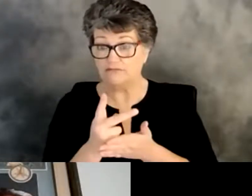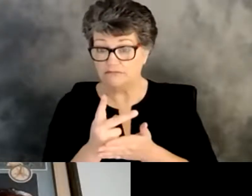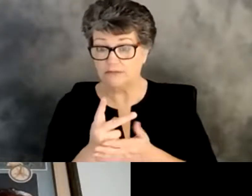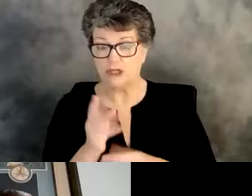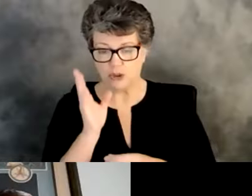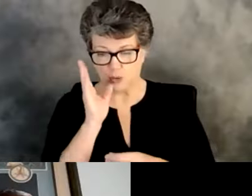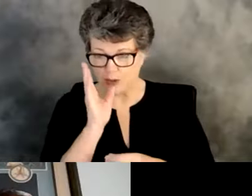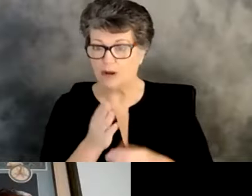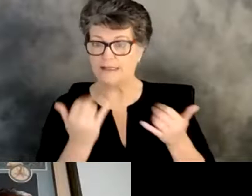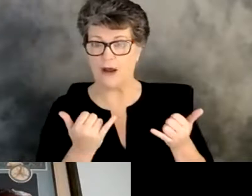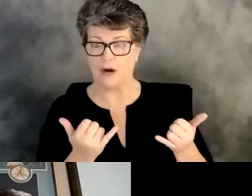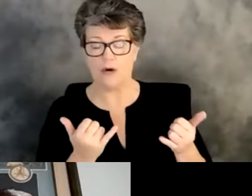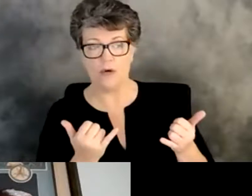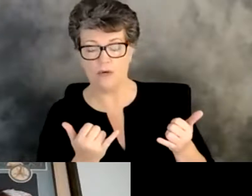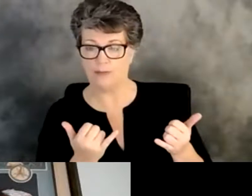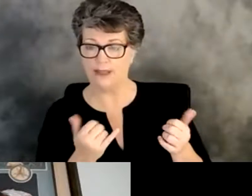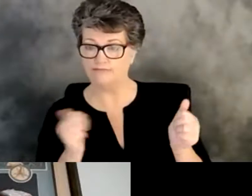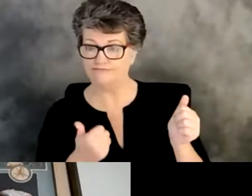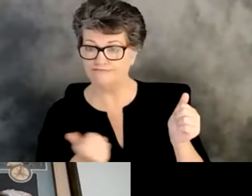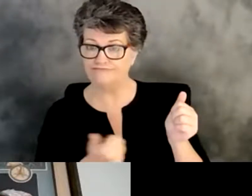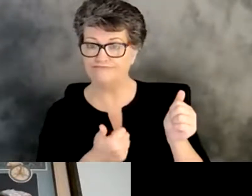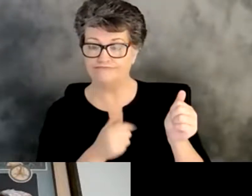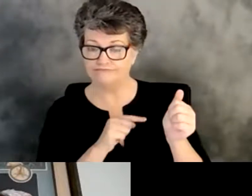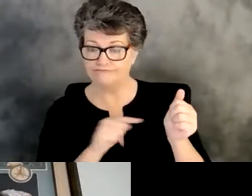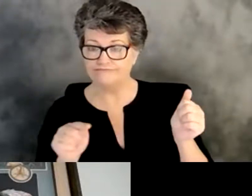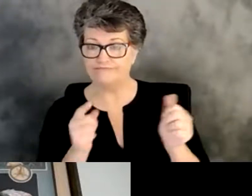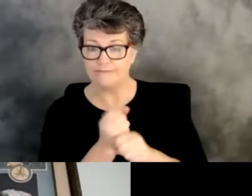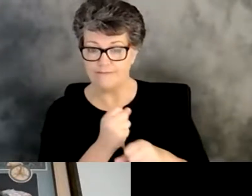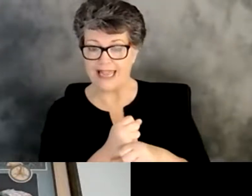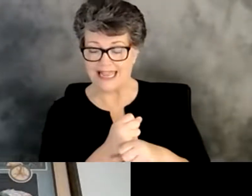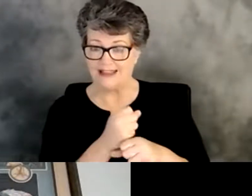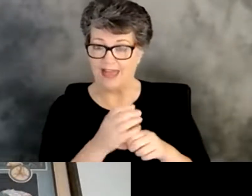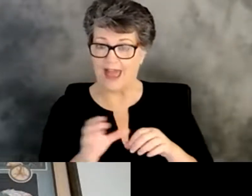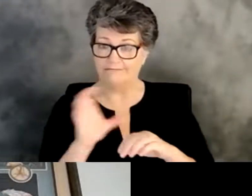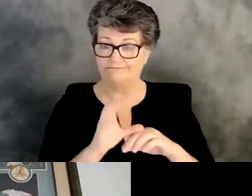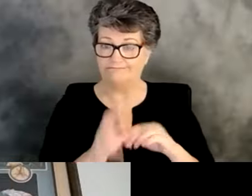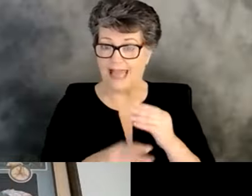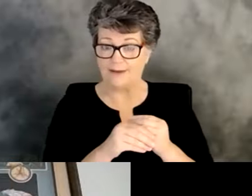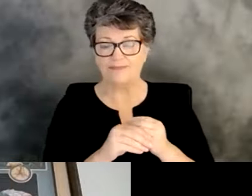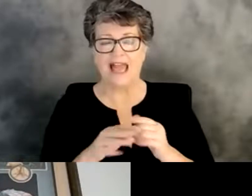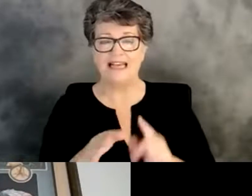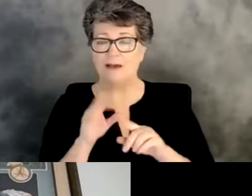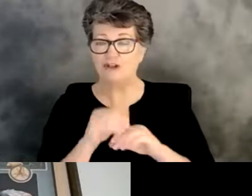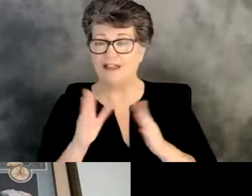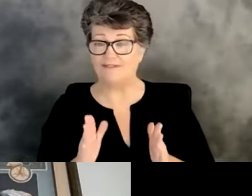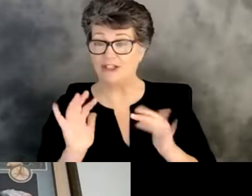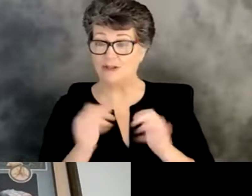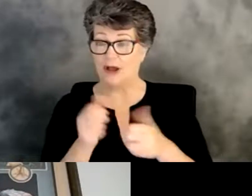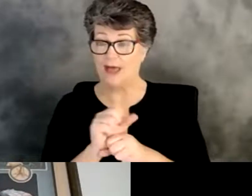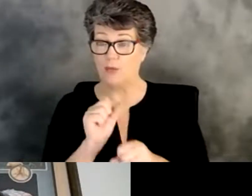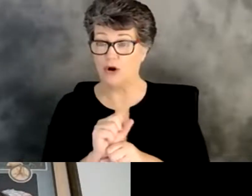the path of making that add. The way that all special advisors work in the governor's office, and we